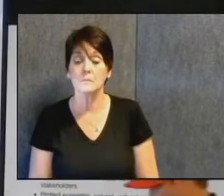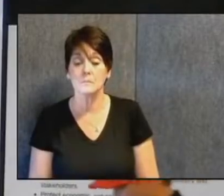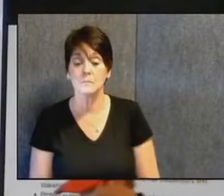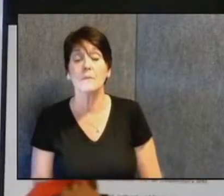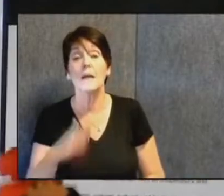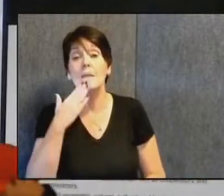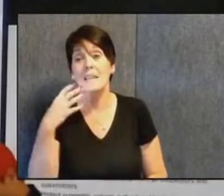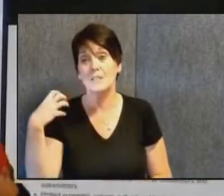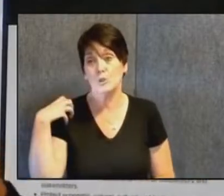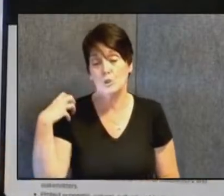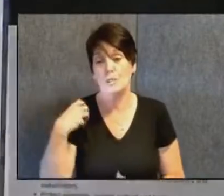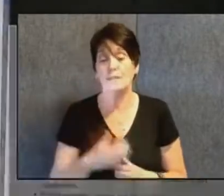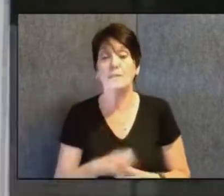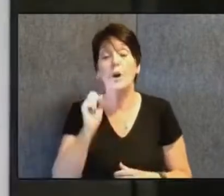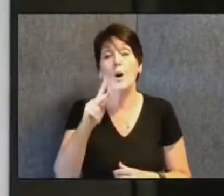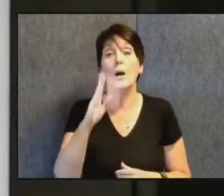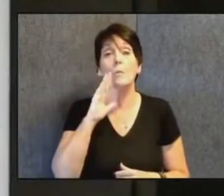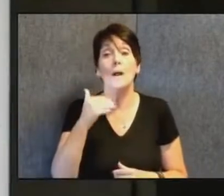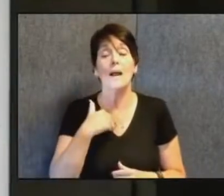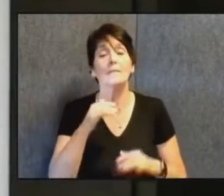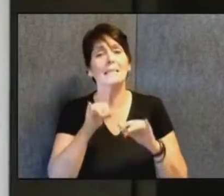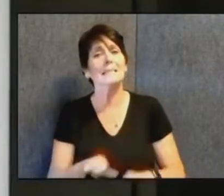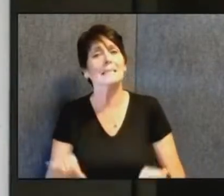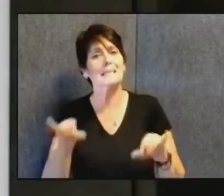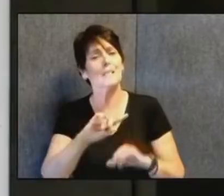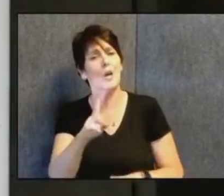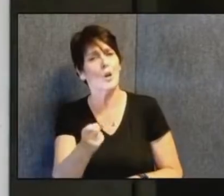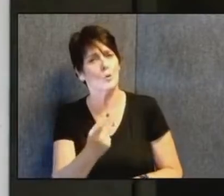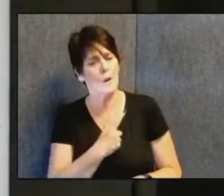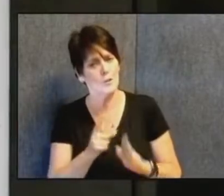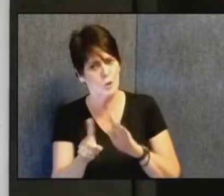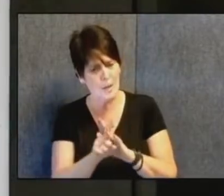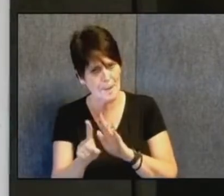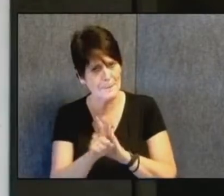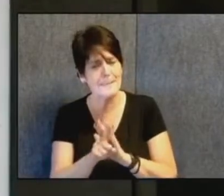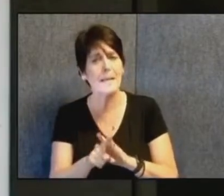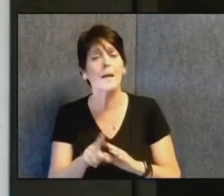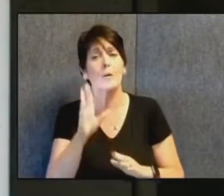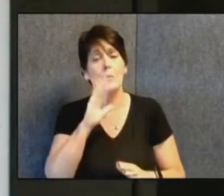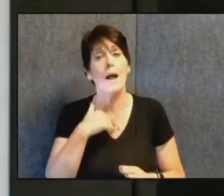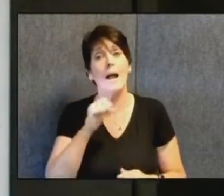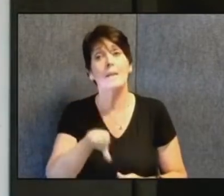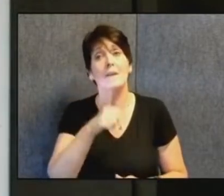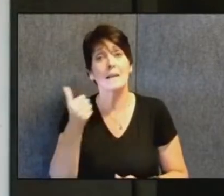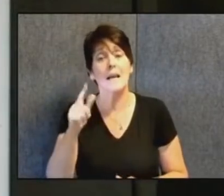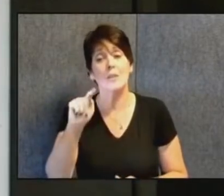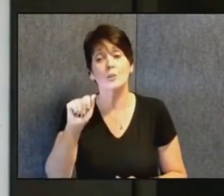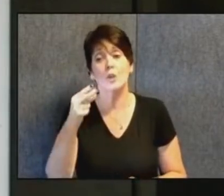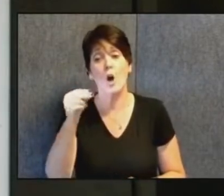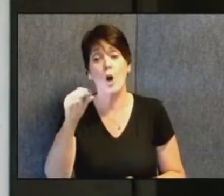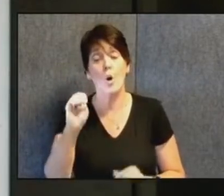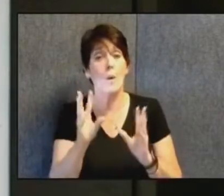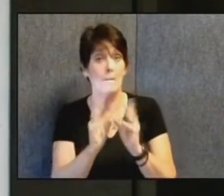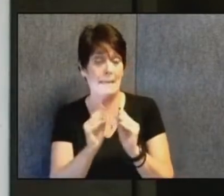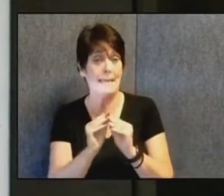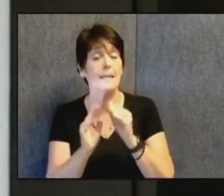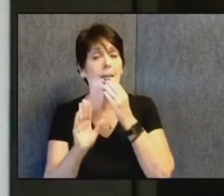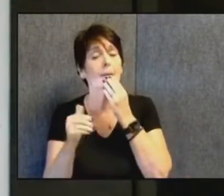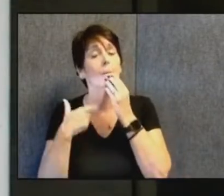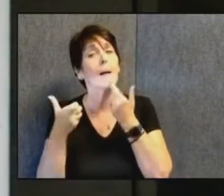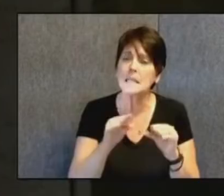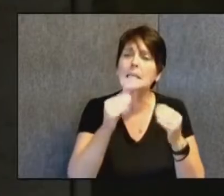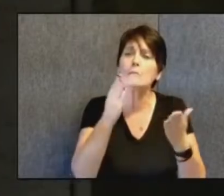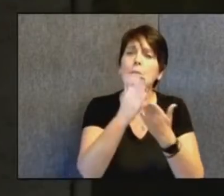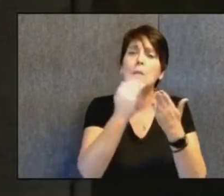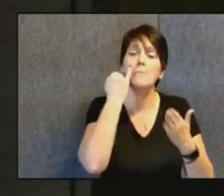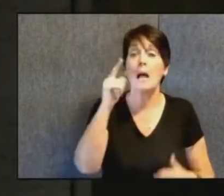Thank you, Chief. Okay, we get a consistent question coming up online here. Will we have another Tahoe meeting? And essentially, we want to let everybody